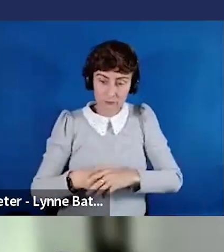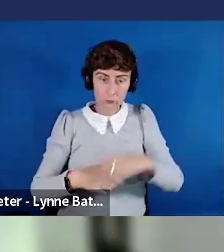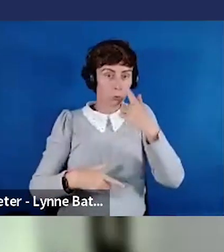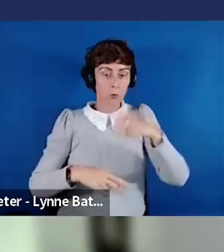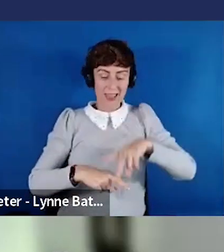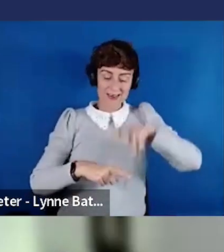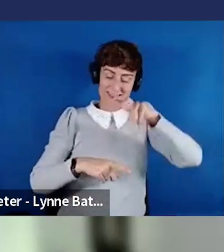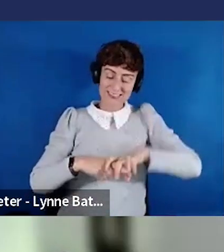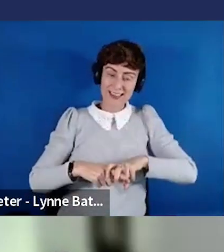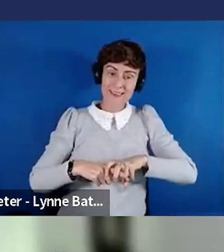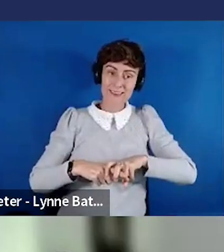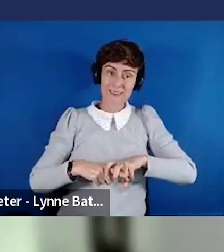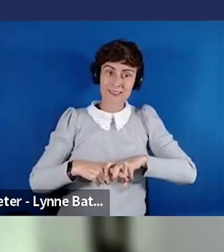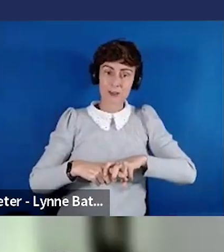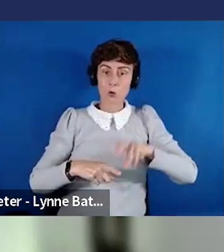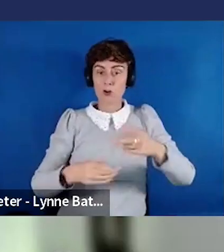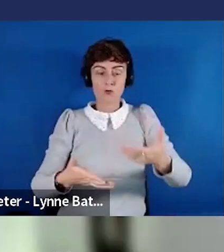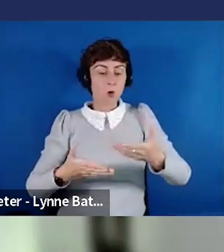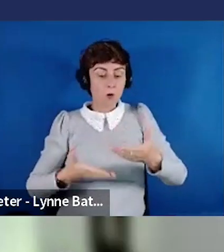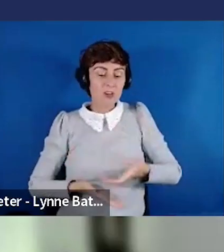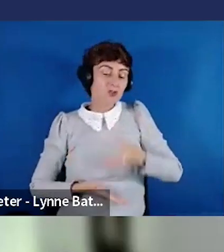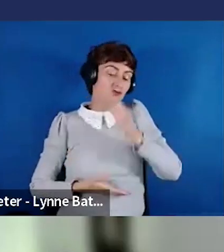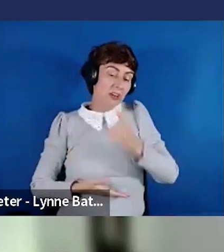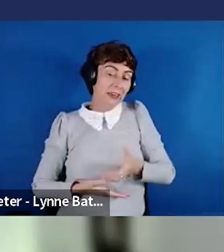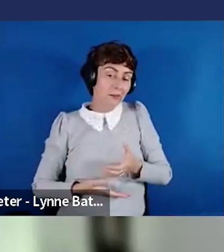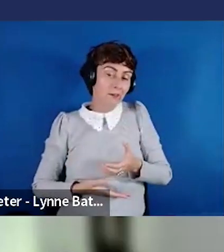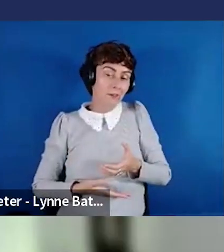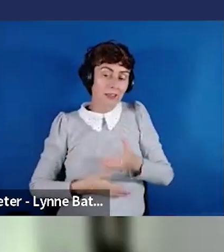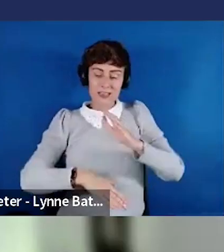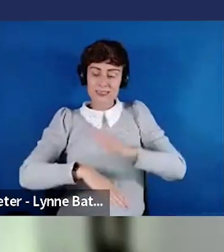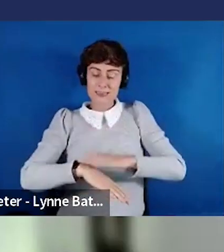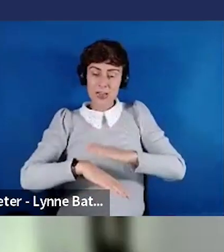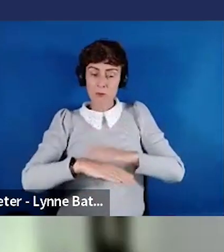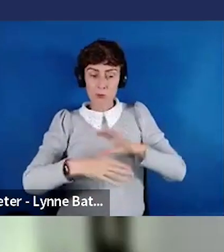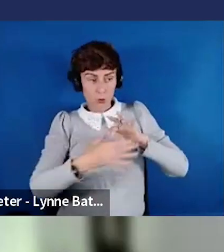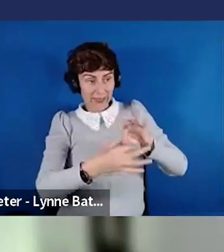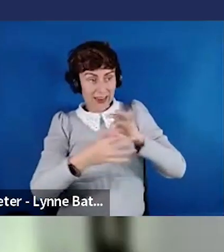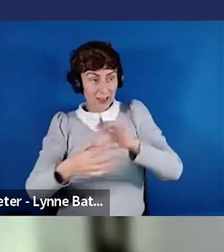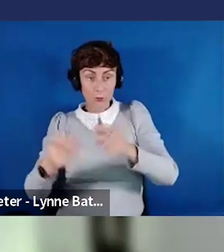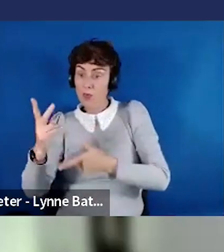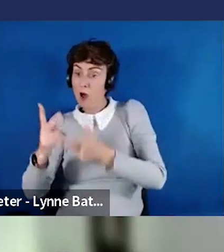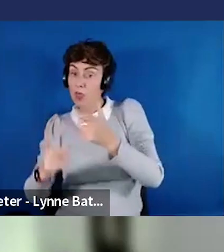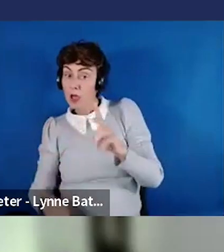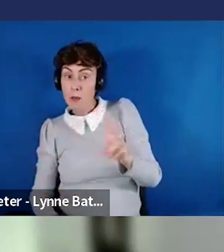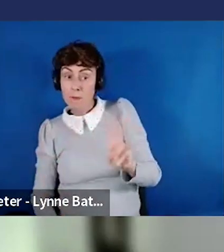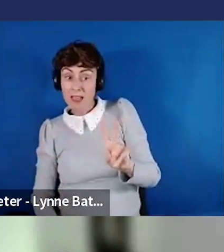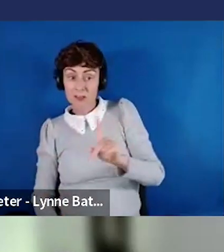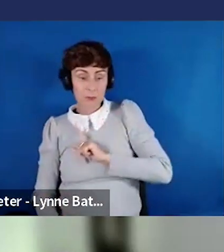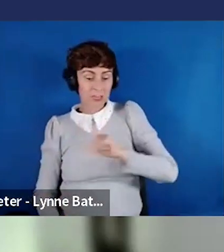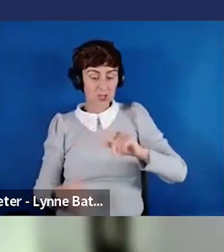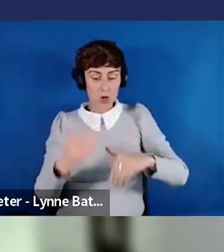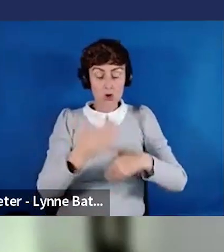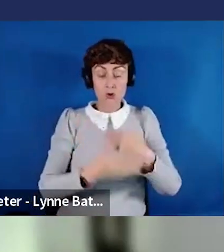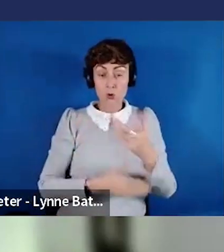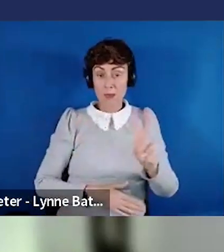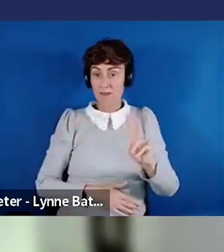and you're offered a drink, and it's a time to connect to other parents, because when you're a new parent, especially if you've went from